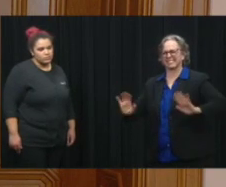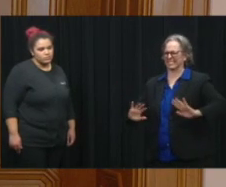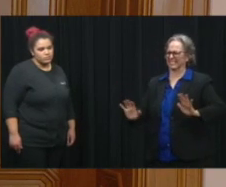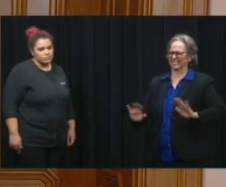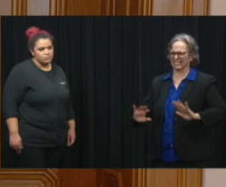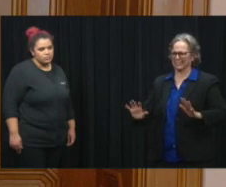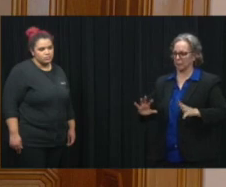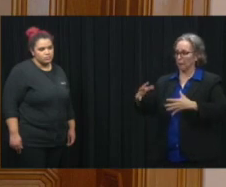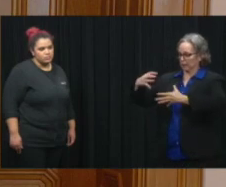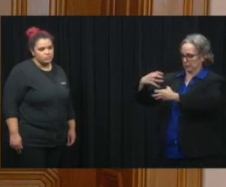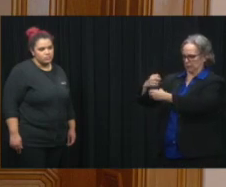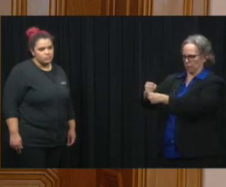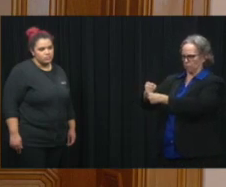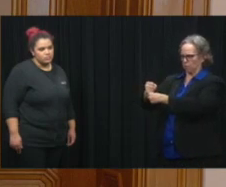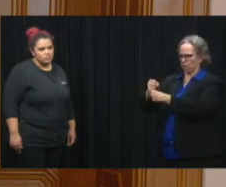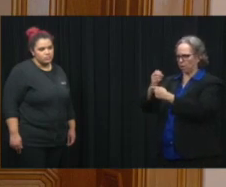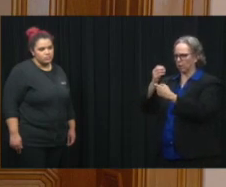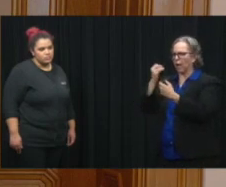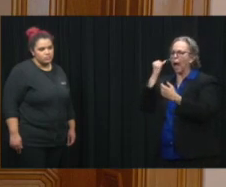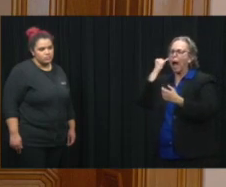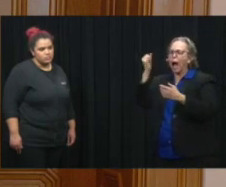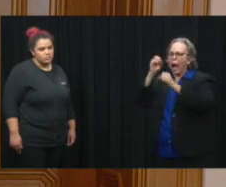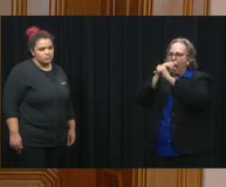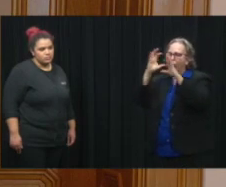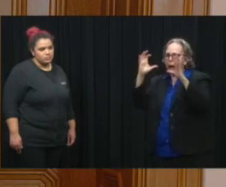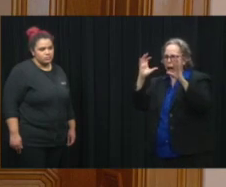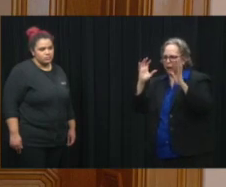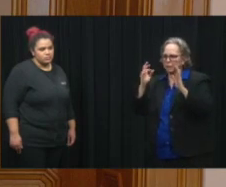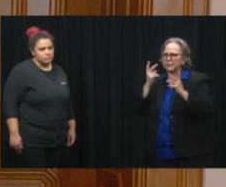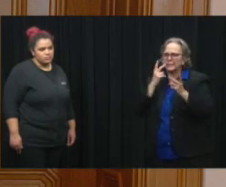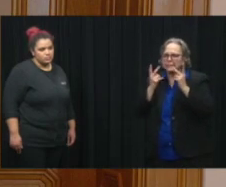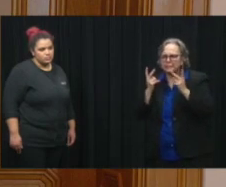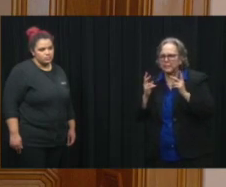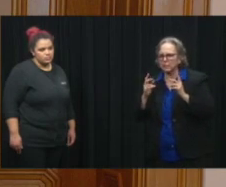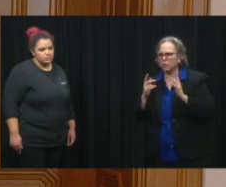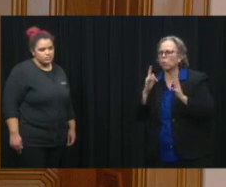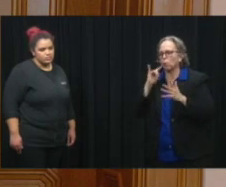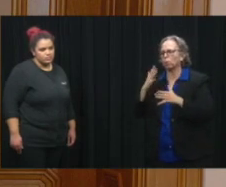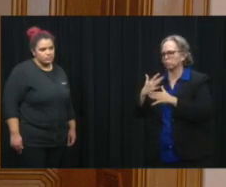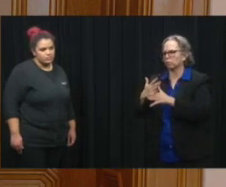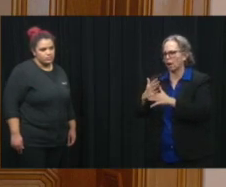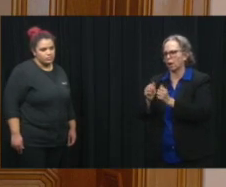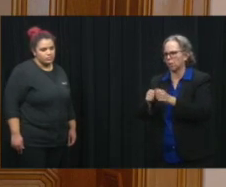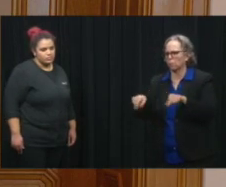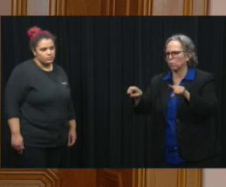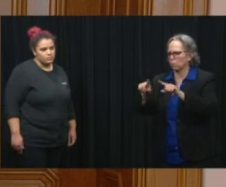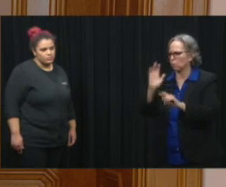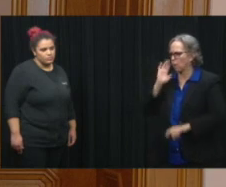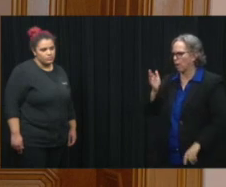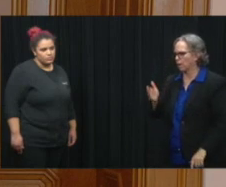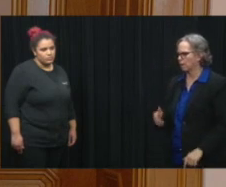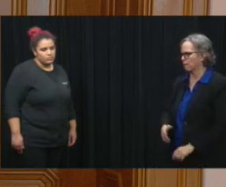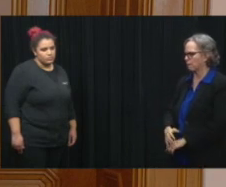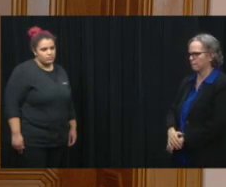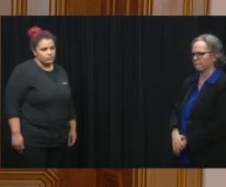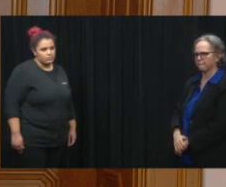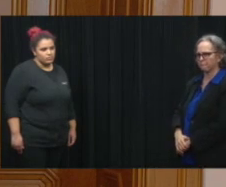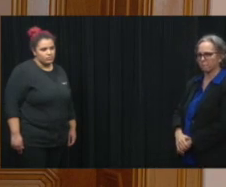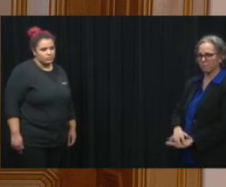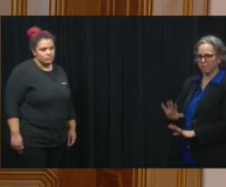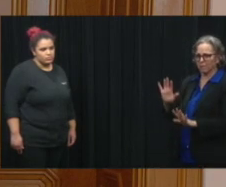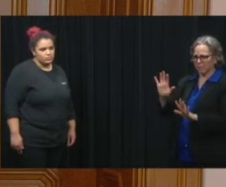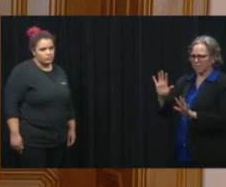region exactly what's going to be happening, and we're going to do this as we move forward. So we're going to be very open about